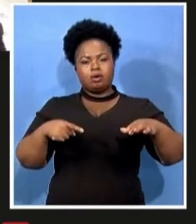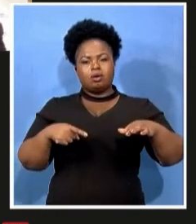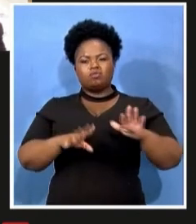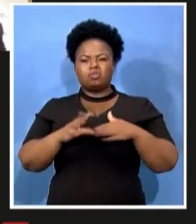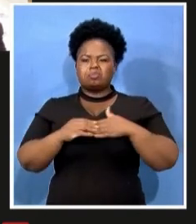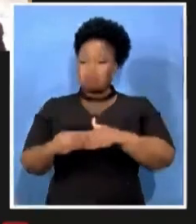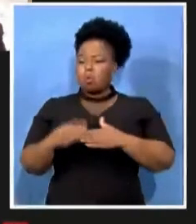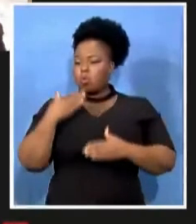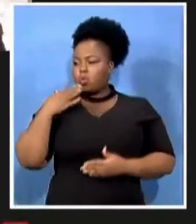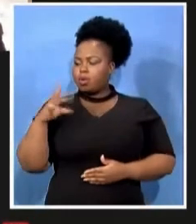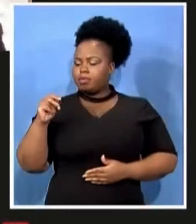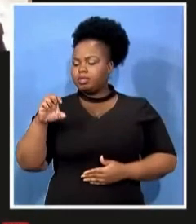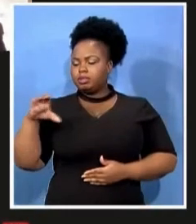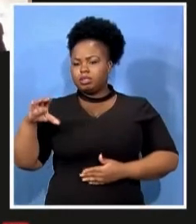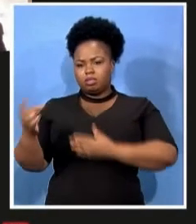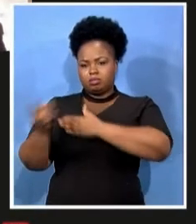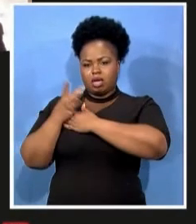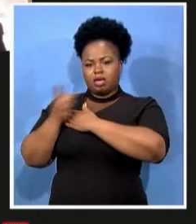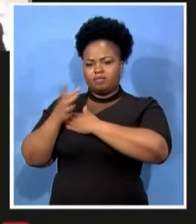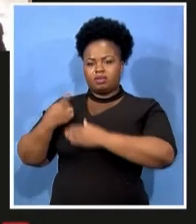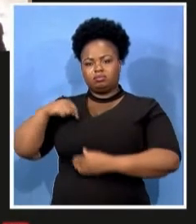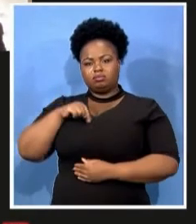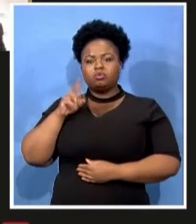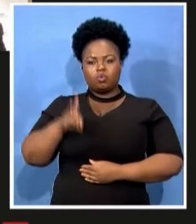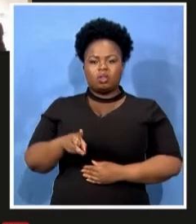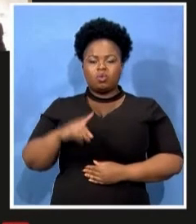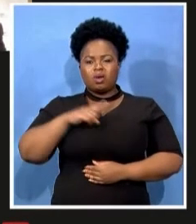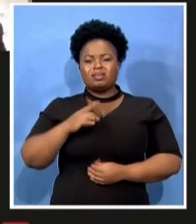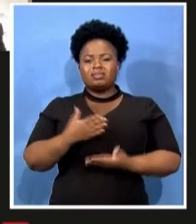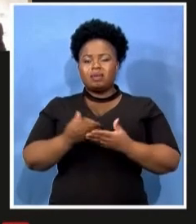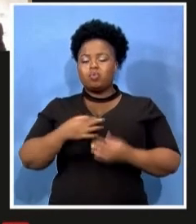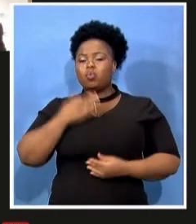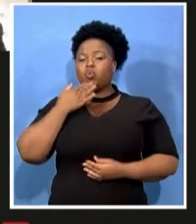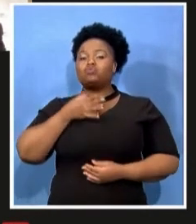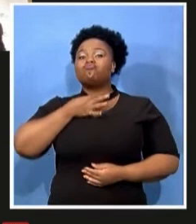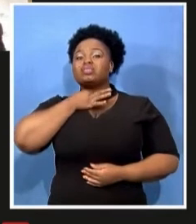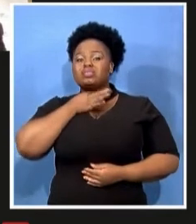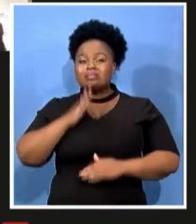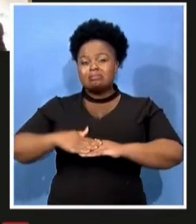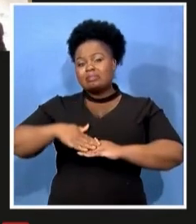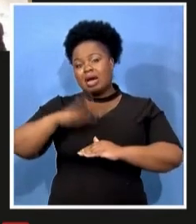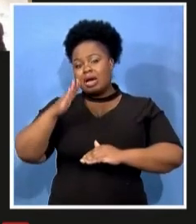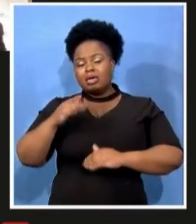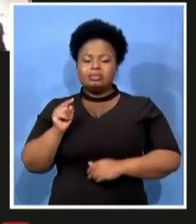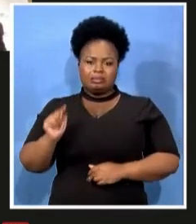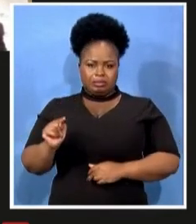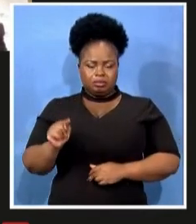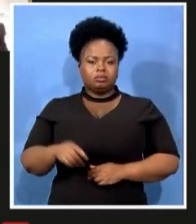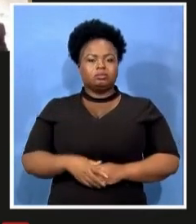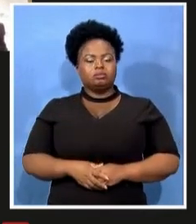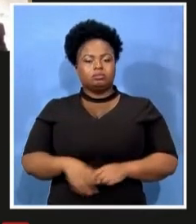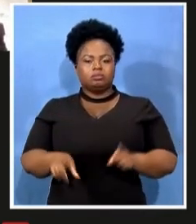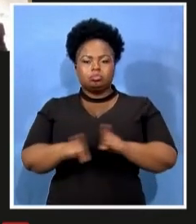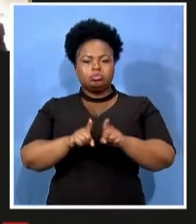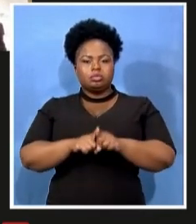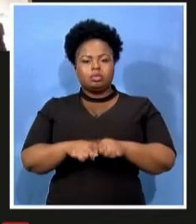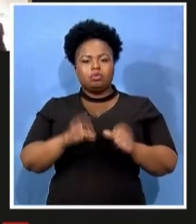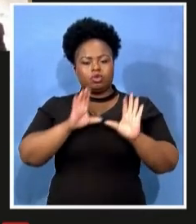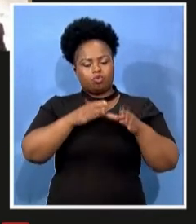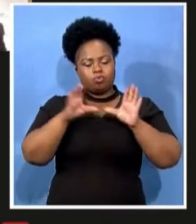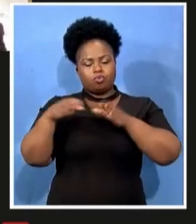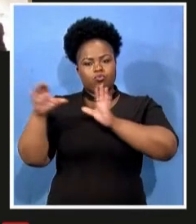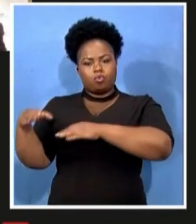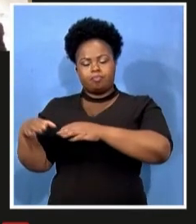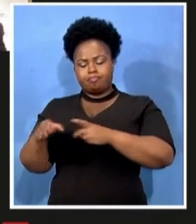at those who are most at risk, and therefore we group them up into various groups. The first group